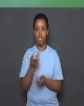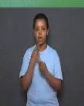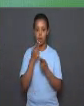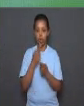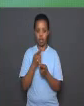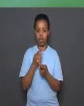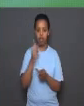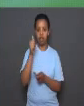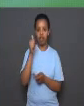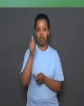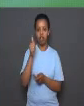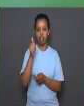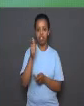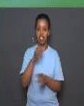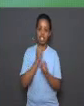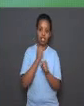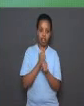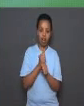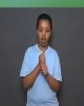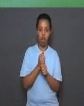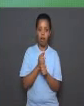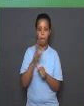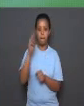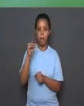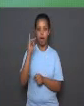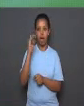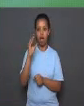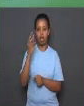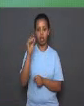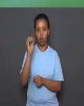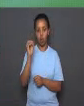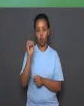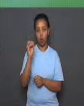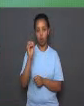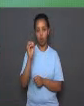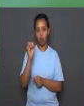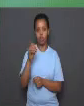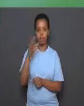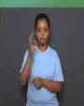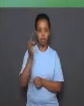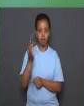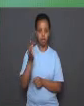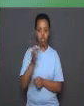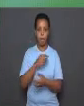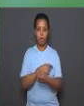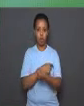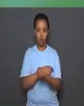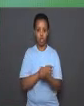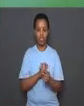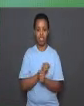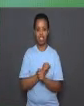actin, which is found in the microfilament, to help muscles relax